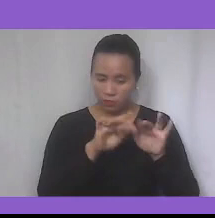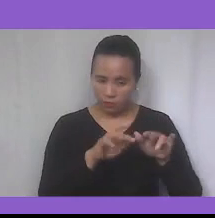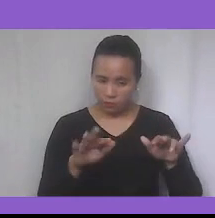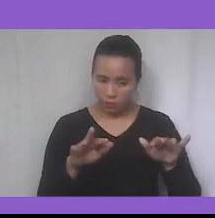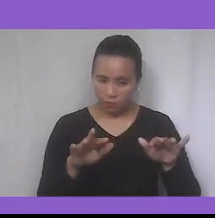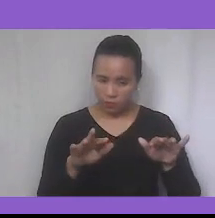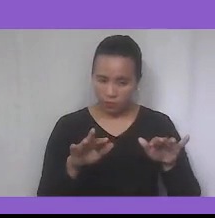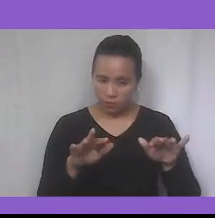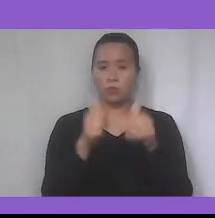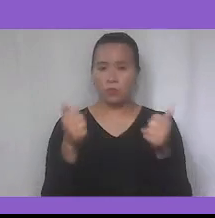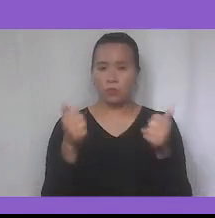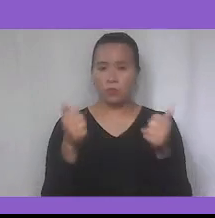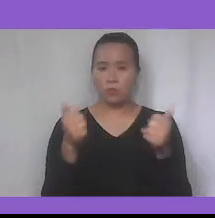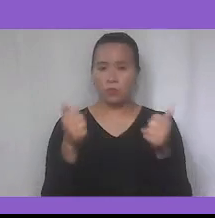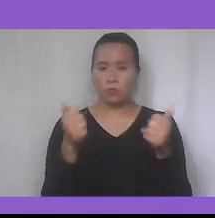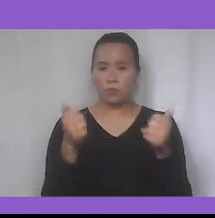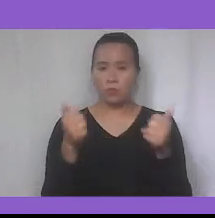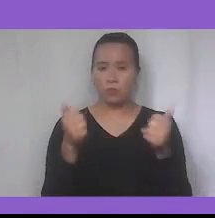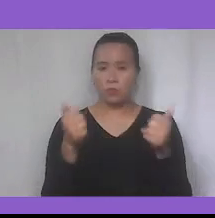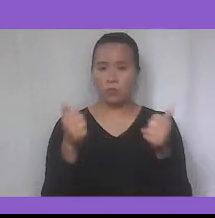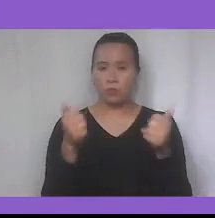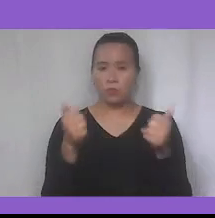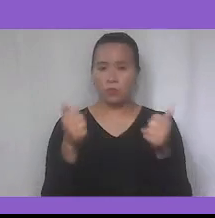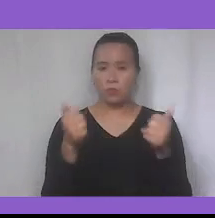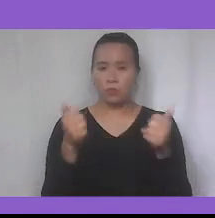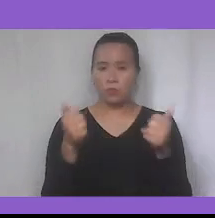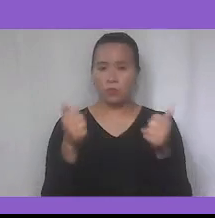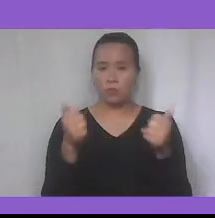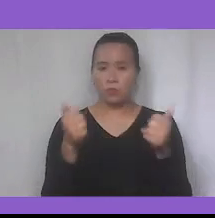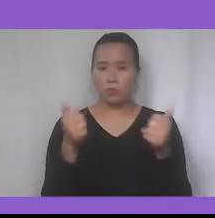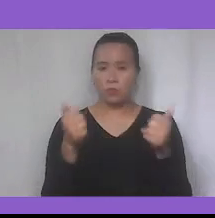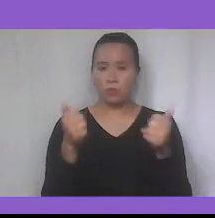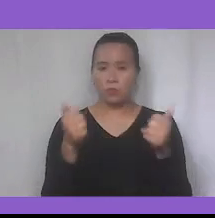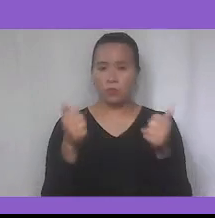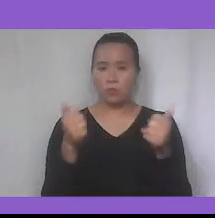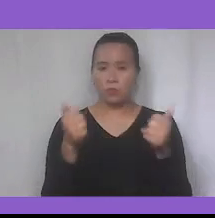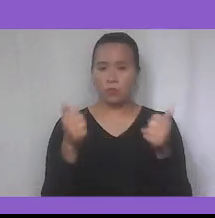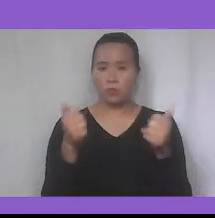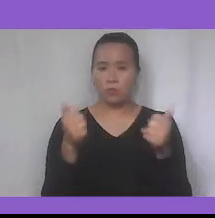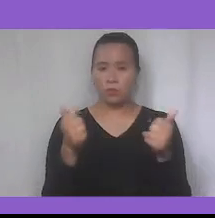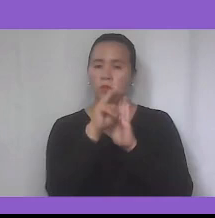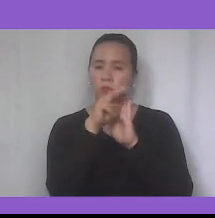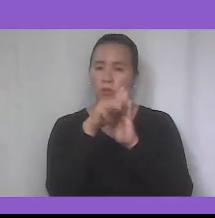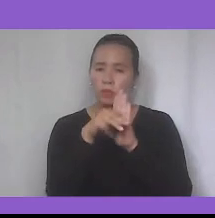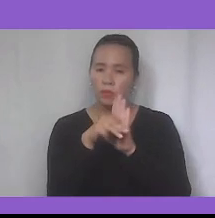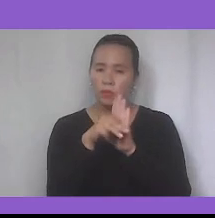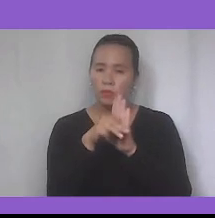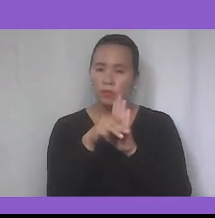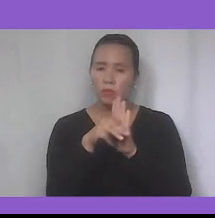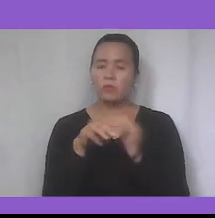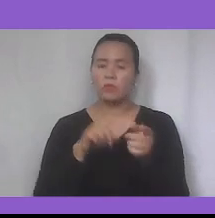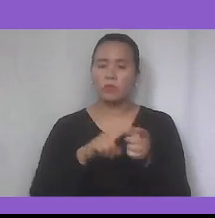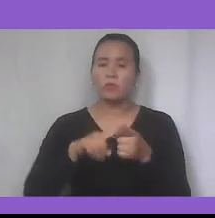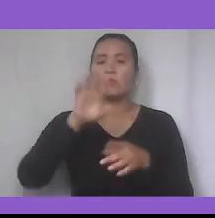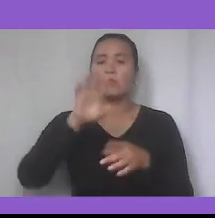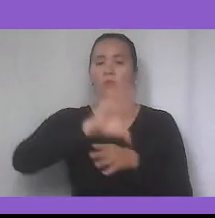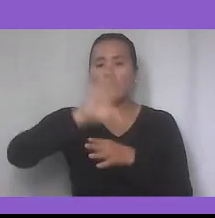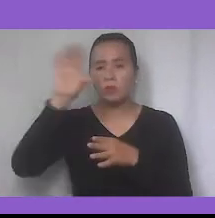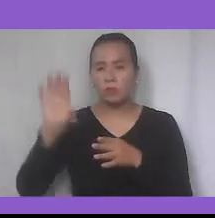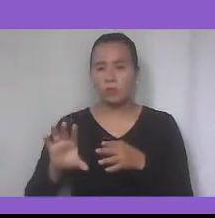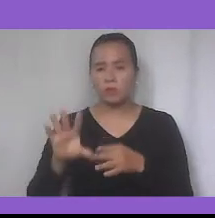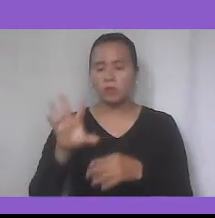Then in the math option panes that opens, type in how many minutes you'd like it to be turned off for the